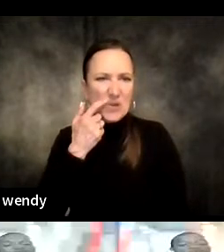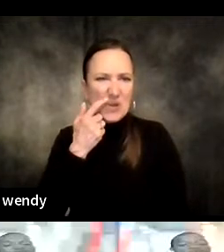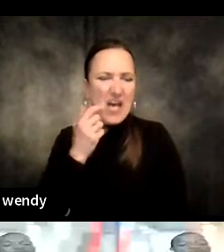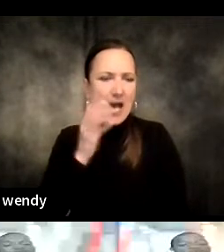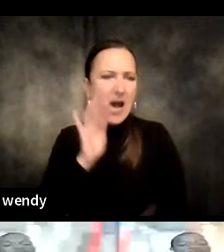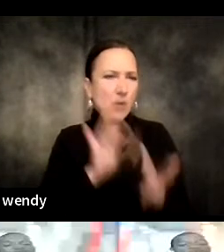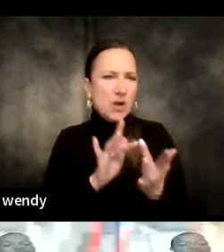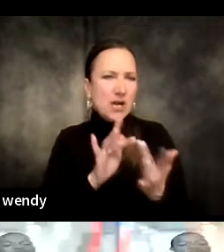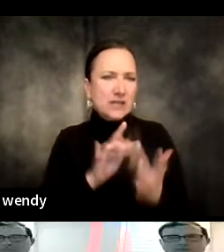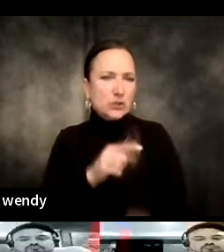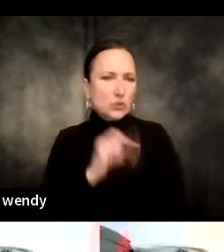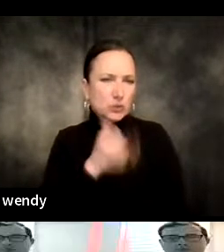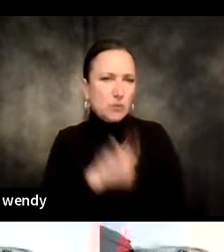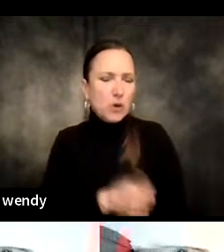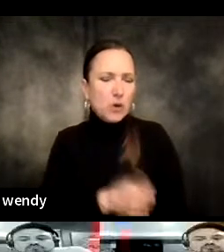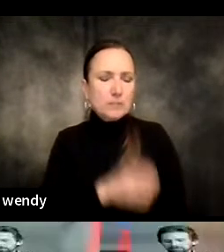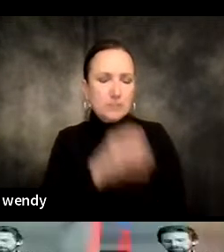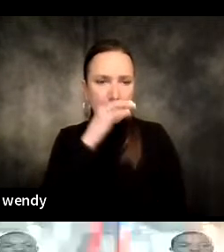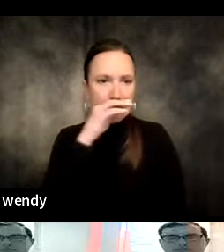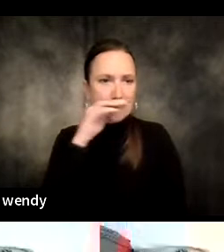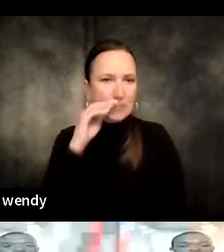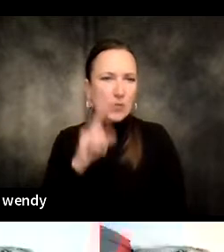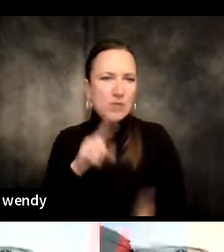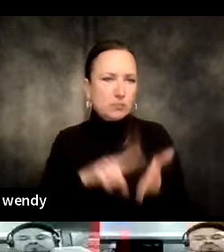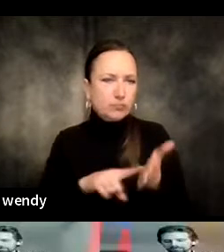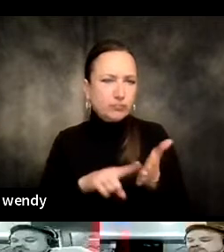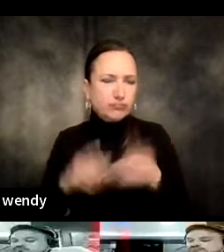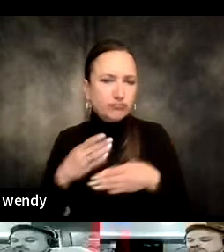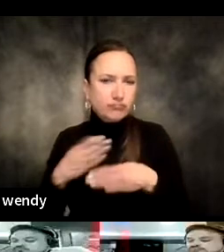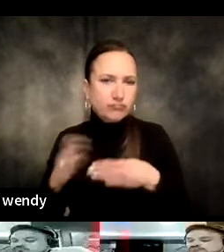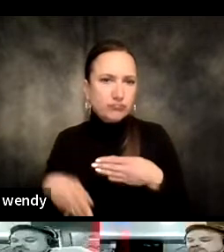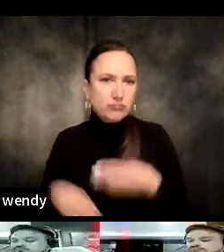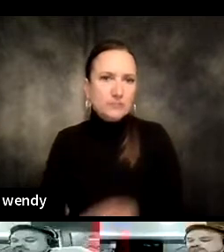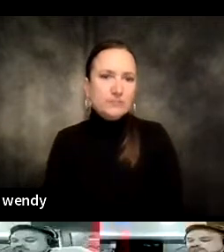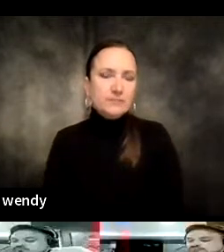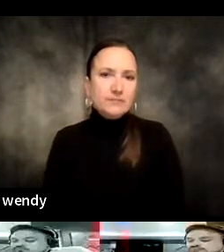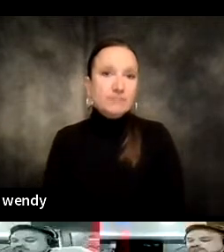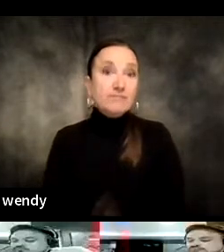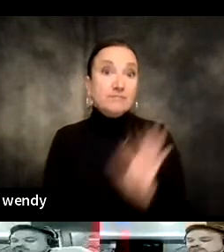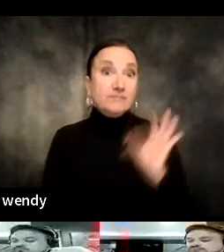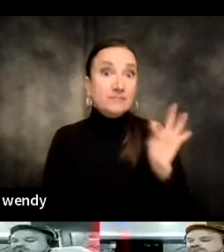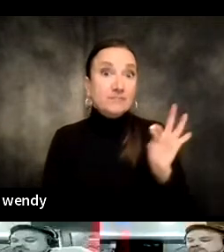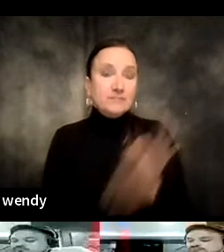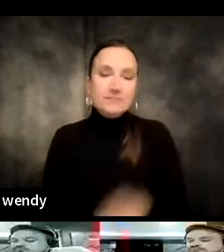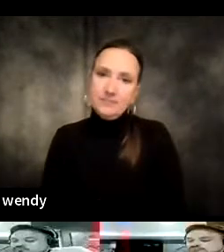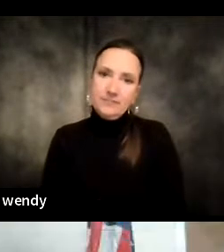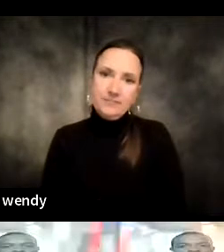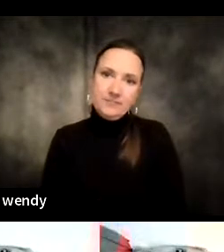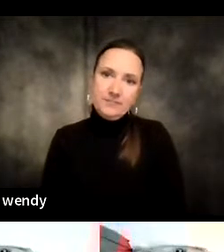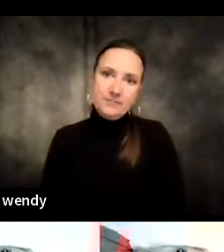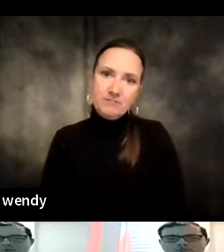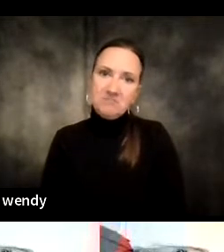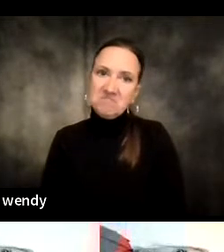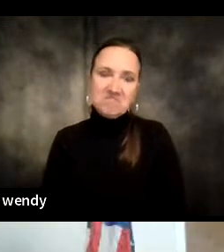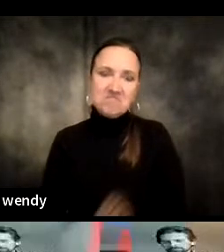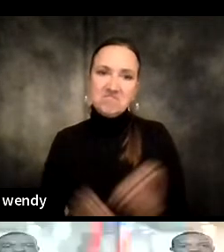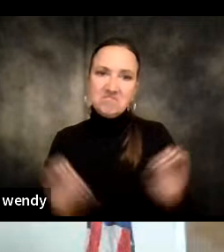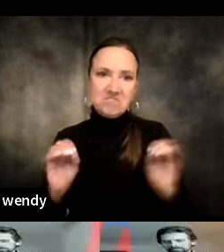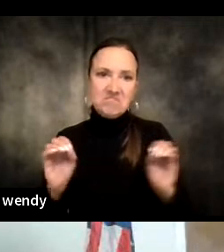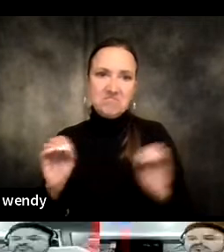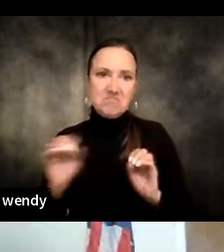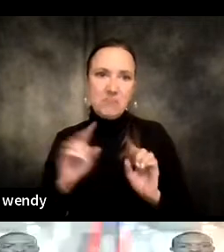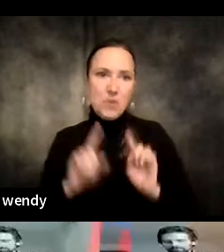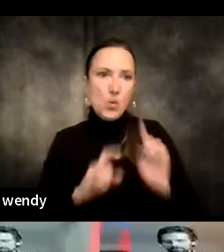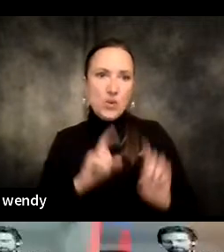you tomorrow sometime with my finding. Perfect. Thank you, Mr. Stout. I don't see any additional questions